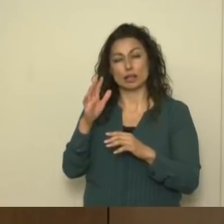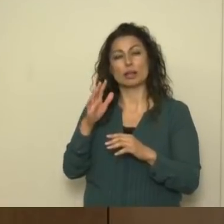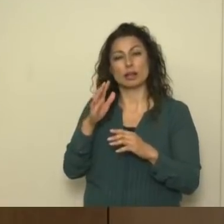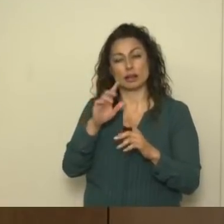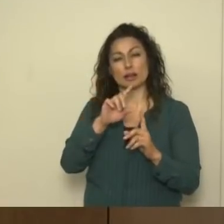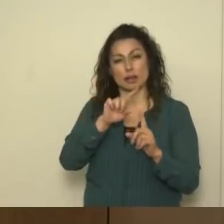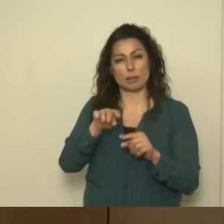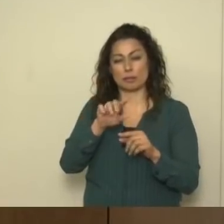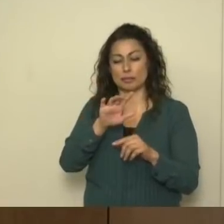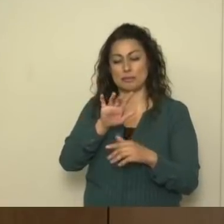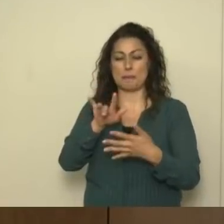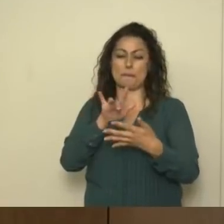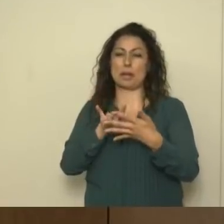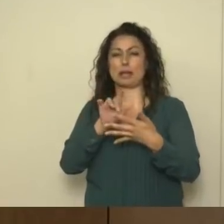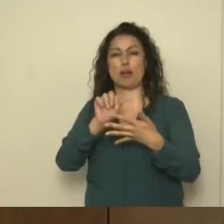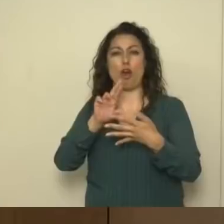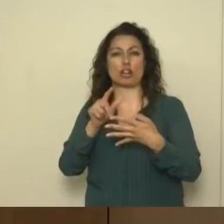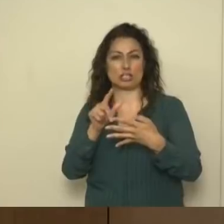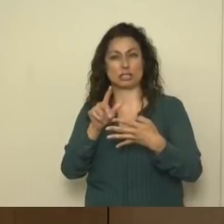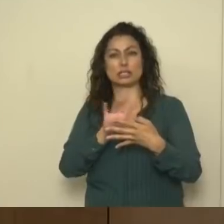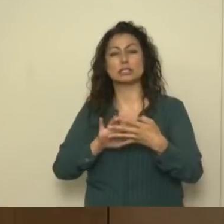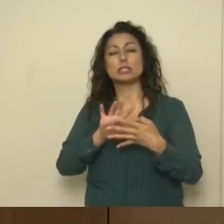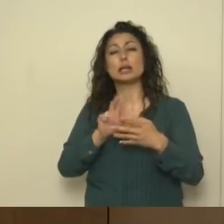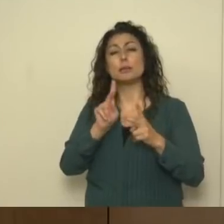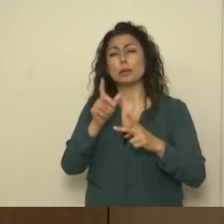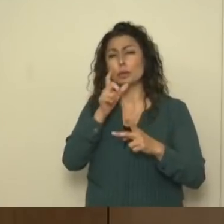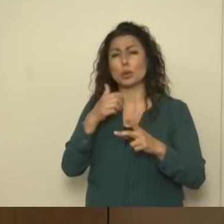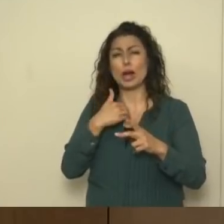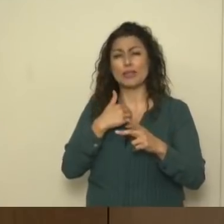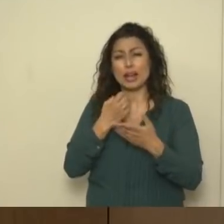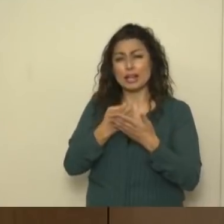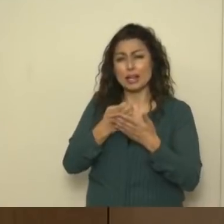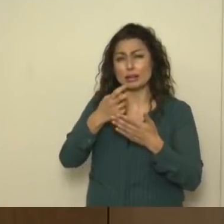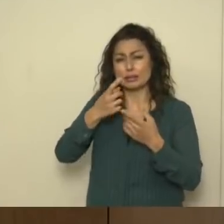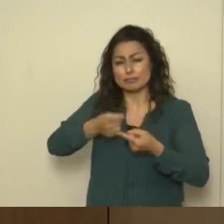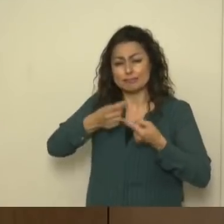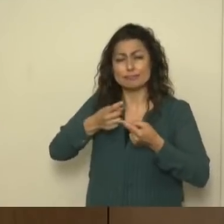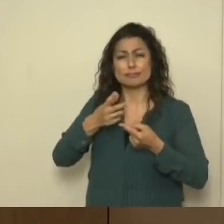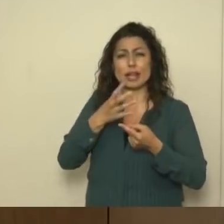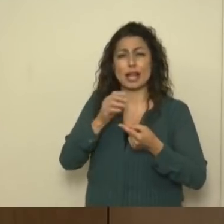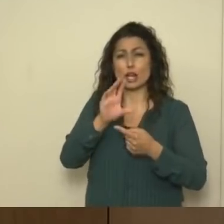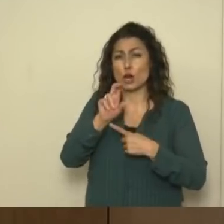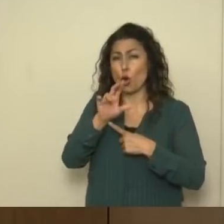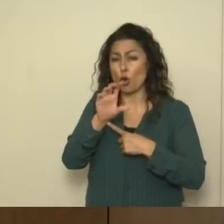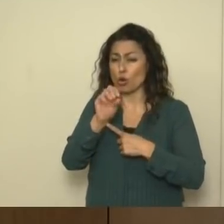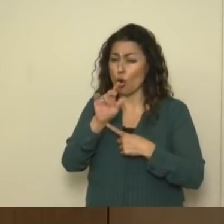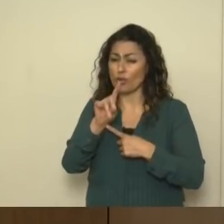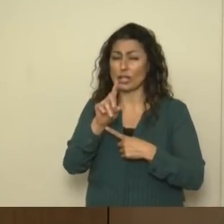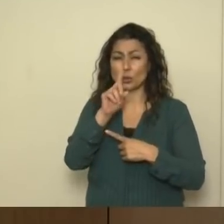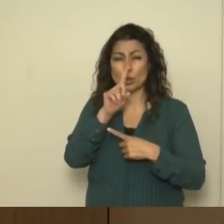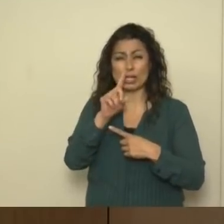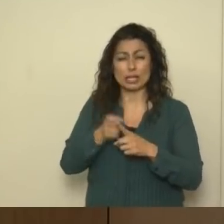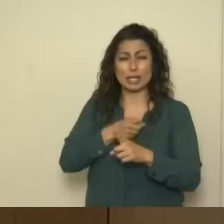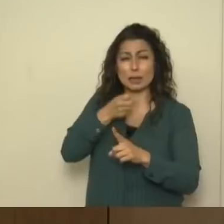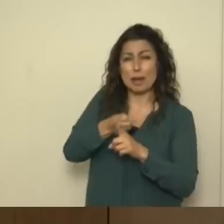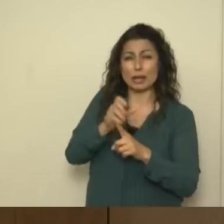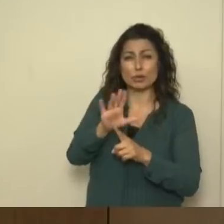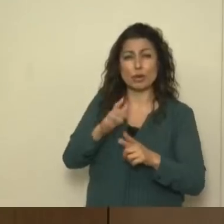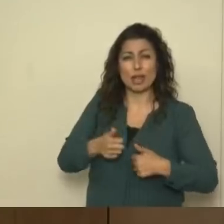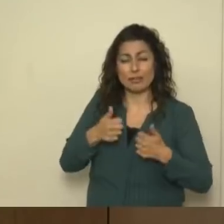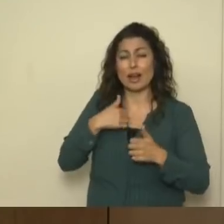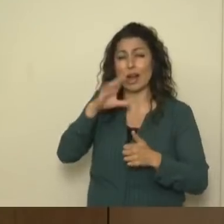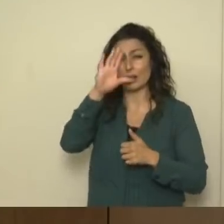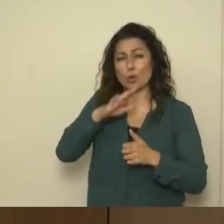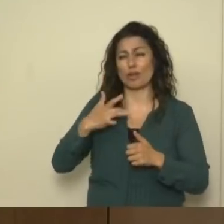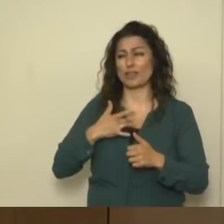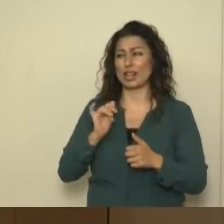mid-August. And for folks who have economic insecurity and COVID's really dramatically impacting your life, I know that